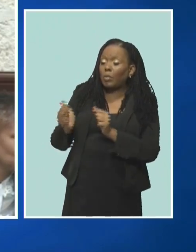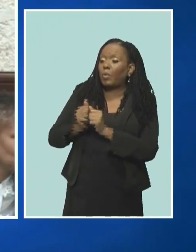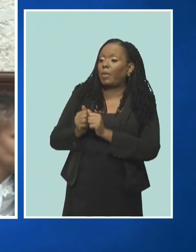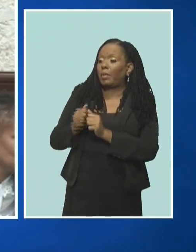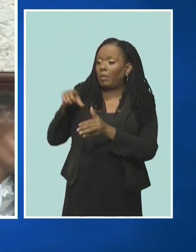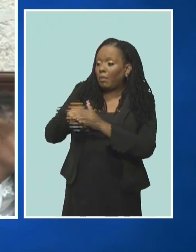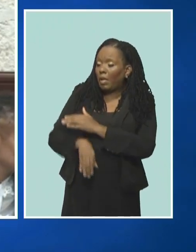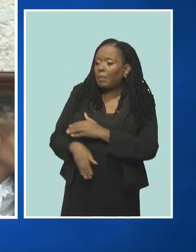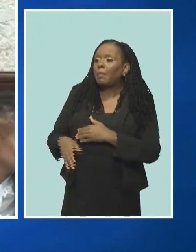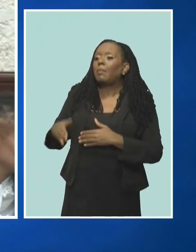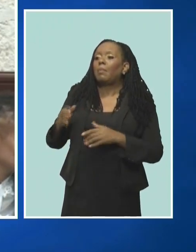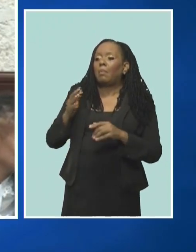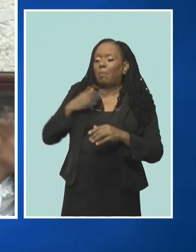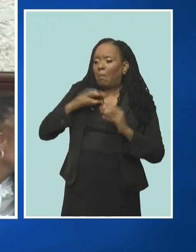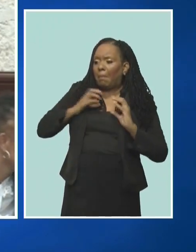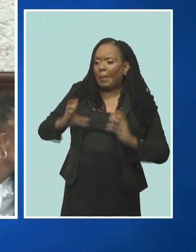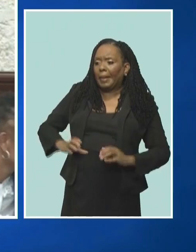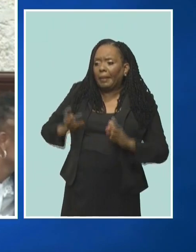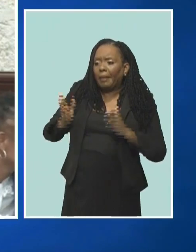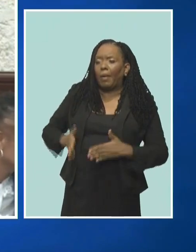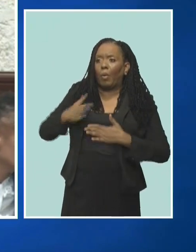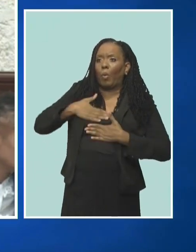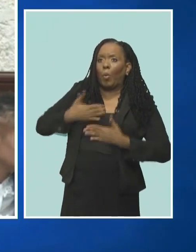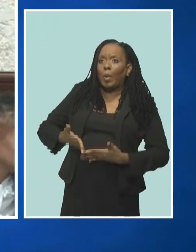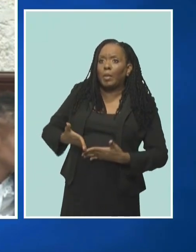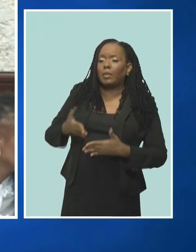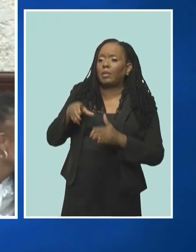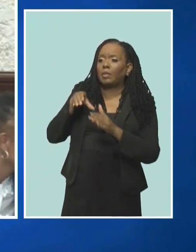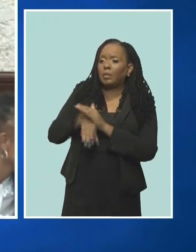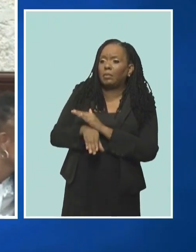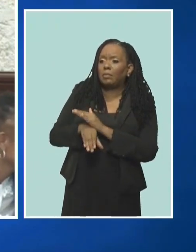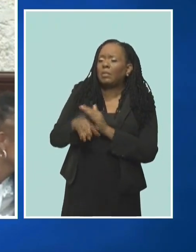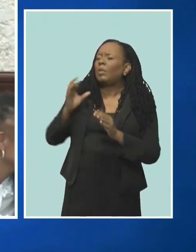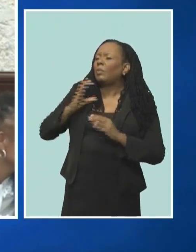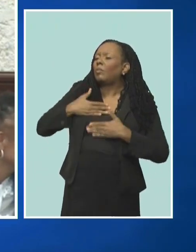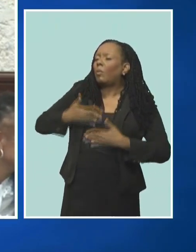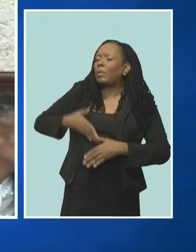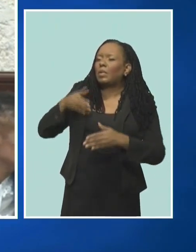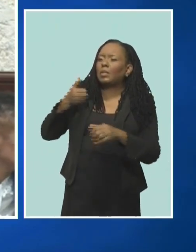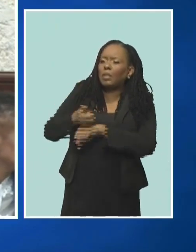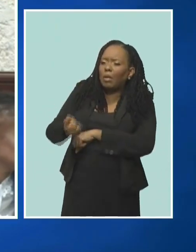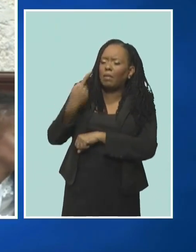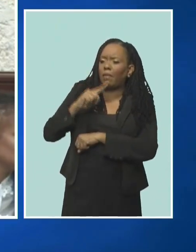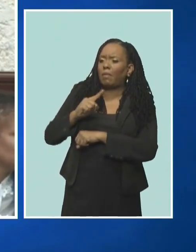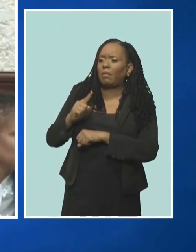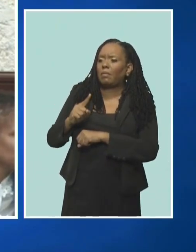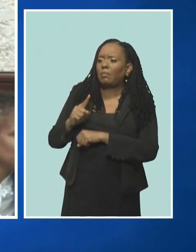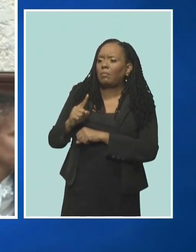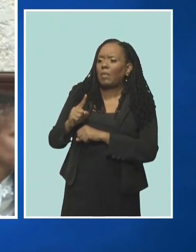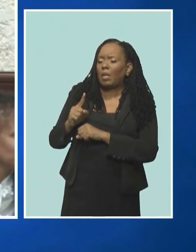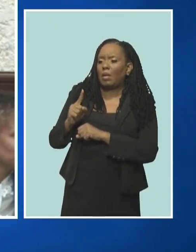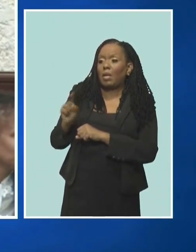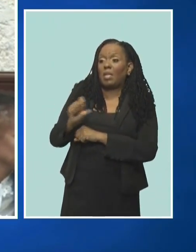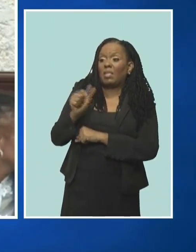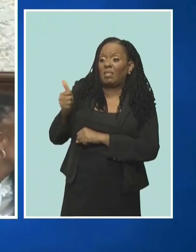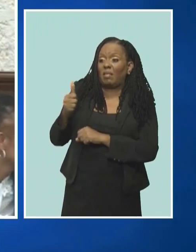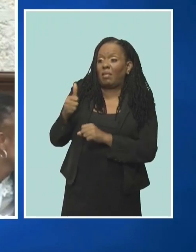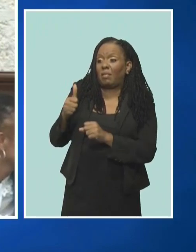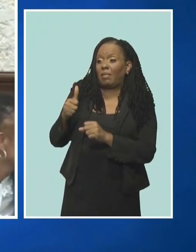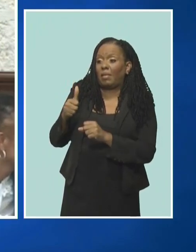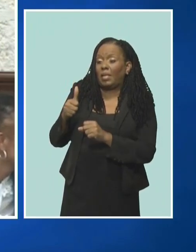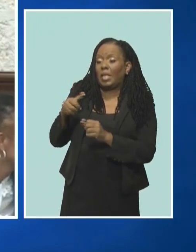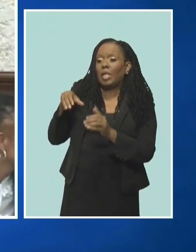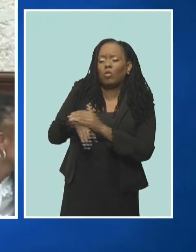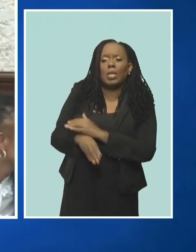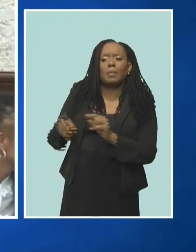lesser offense, and, you know, if the prosecution agrees, you do that. But the fact is that there are no